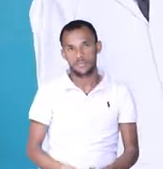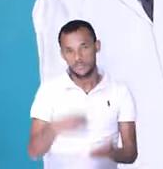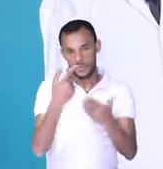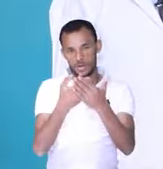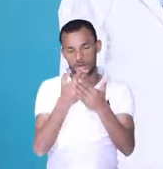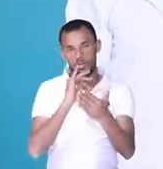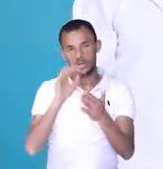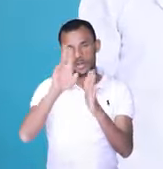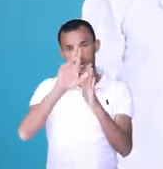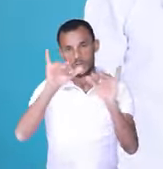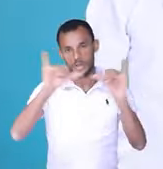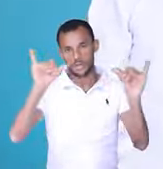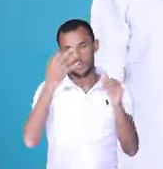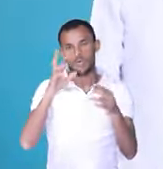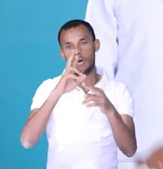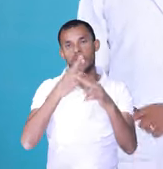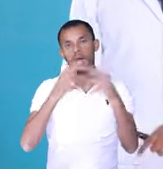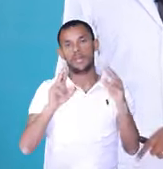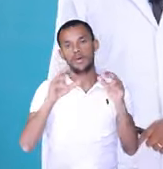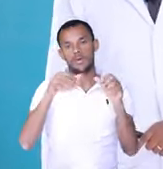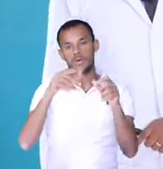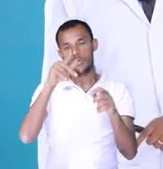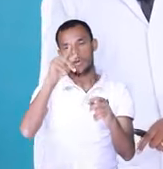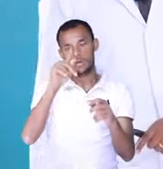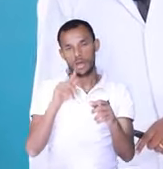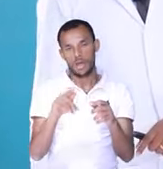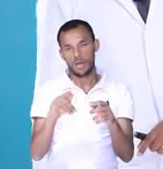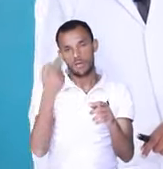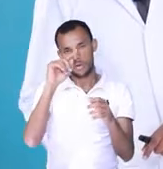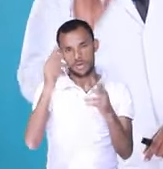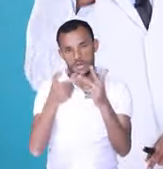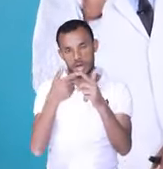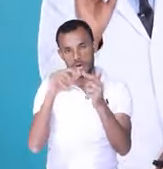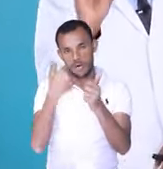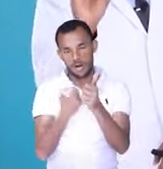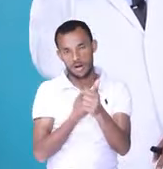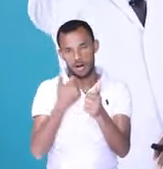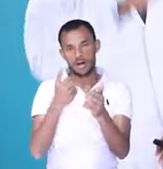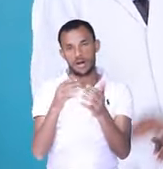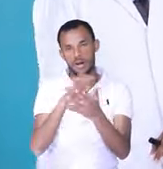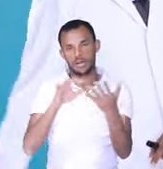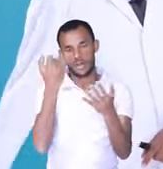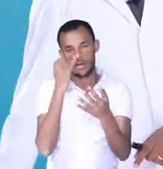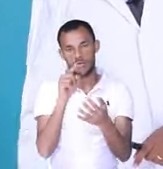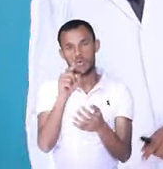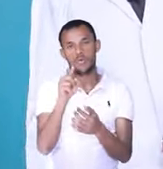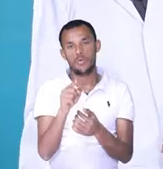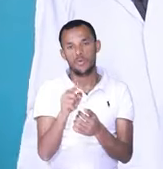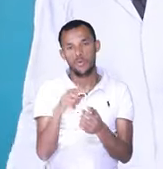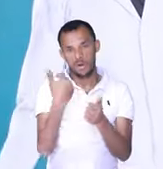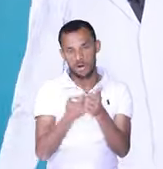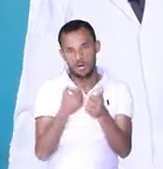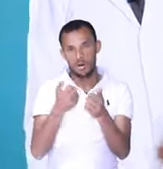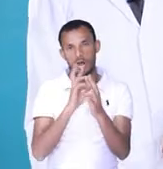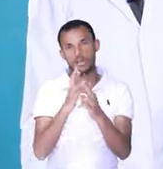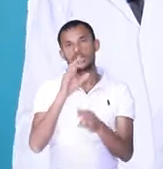This is the unit of rate constant for second order reaction. Again, if the order of the